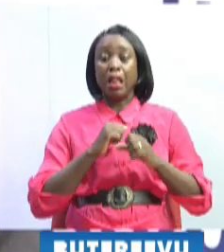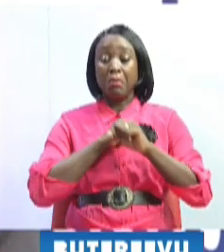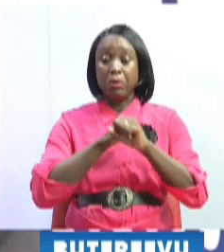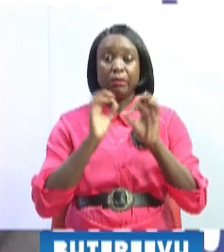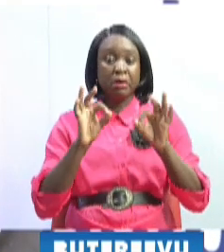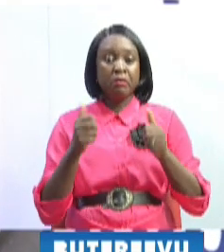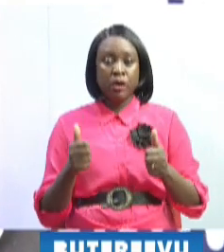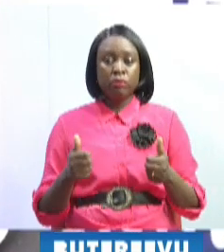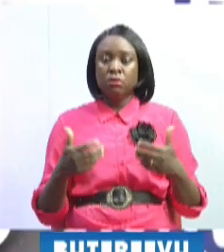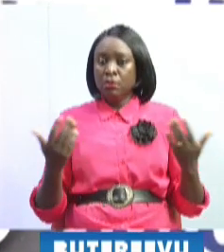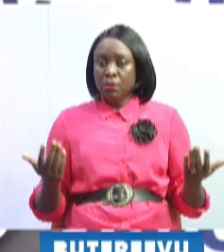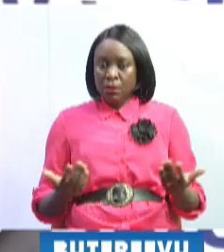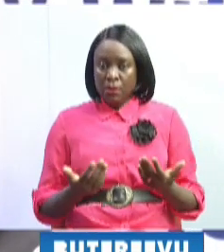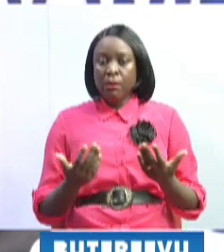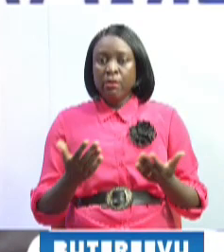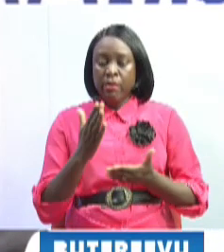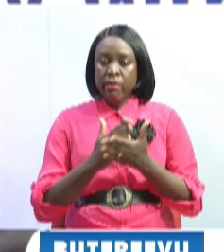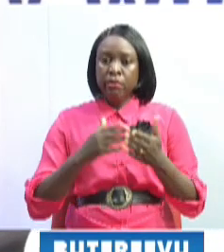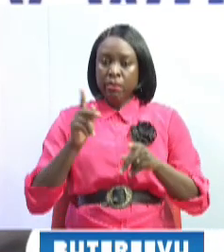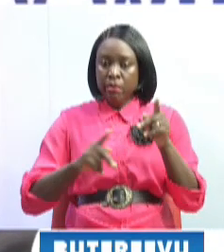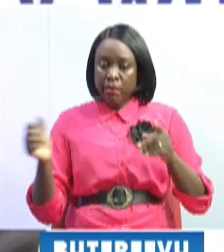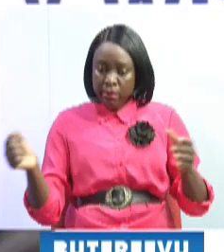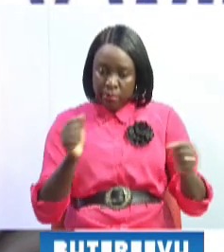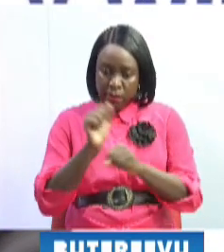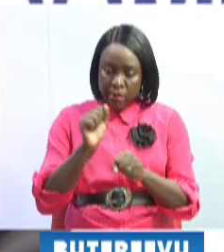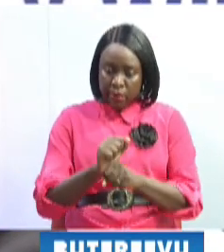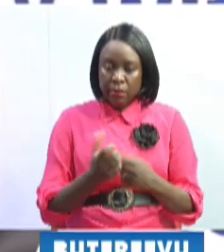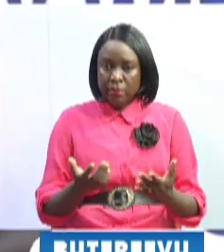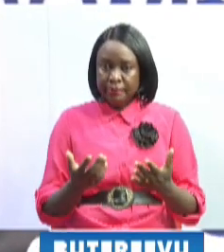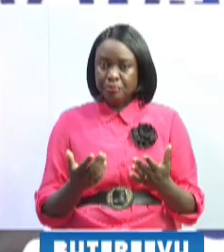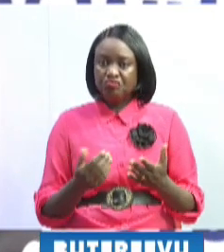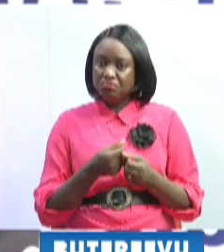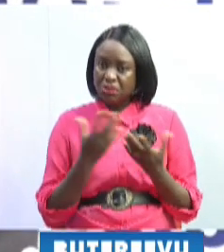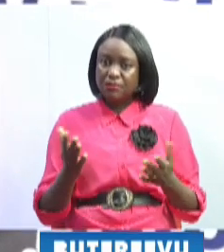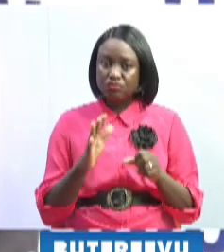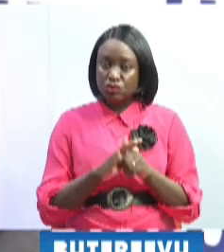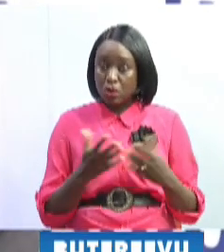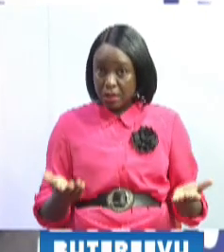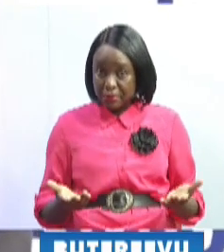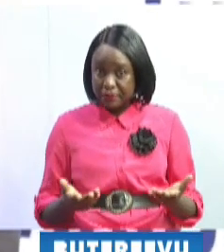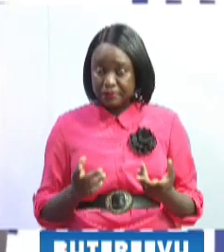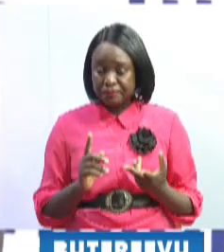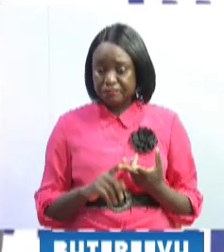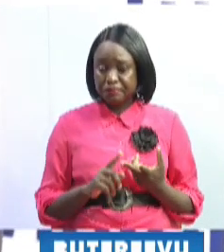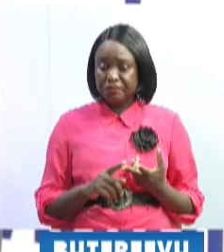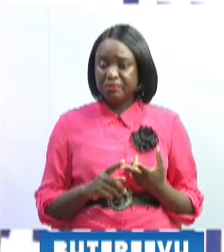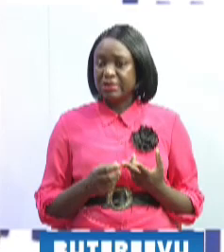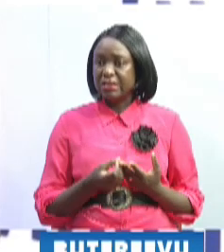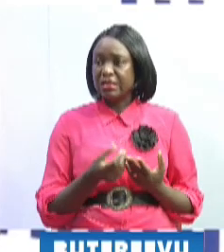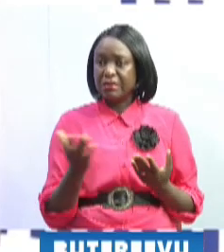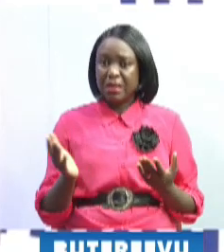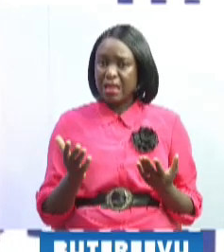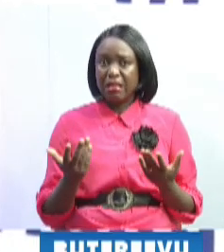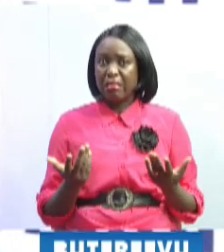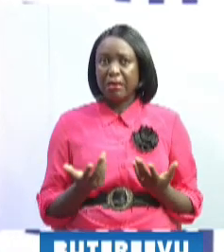there are violations that workers in the domestic space face. For the most part, they are undocumented. They do not have access